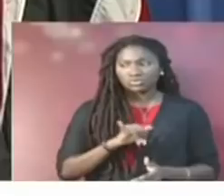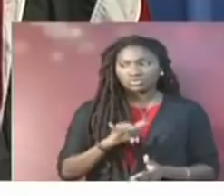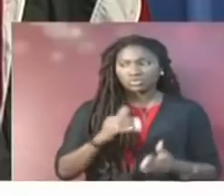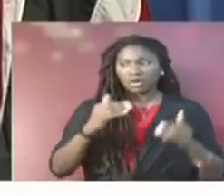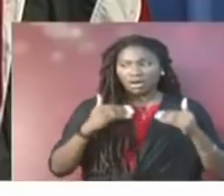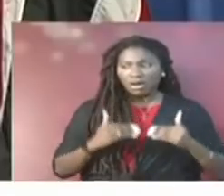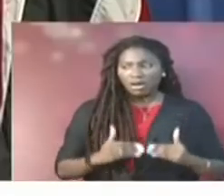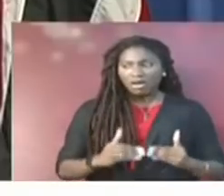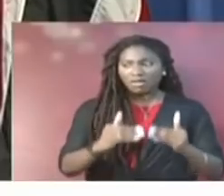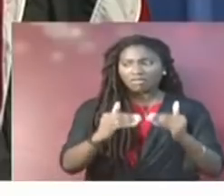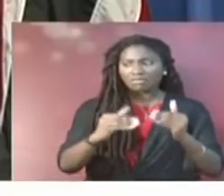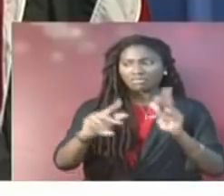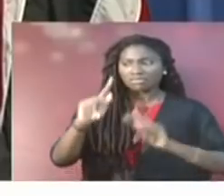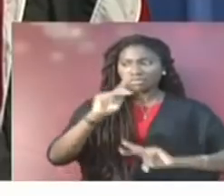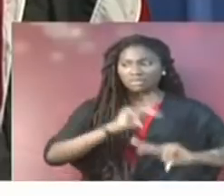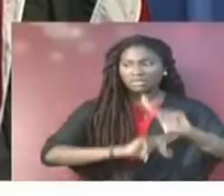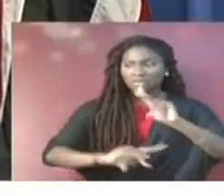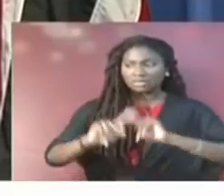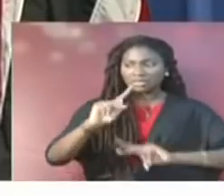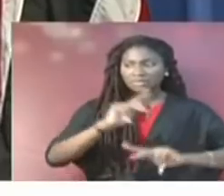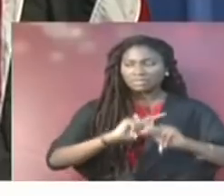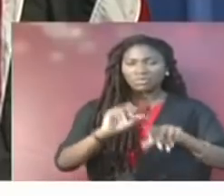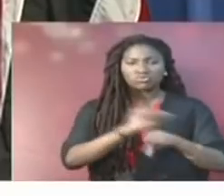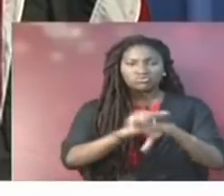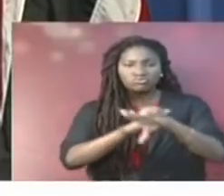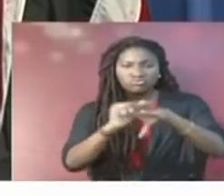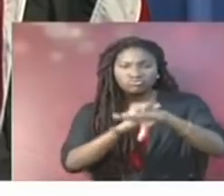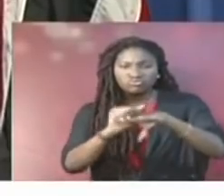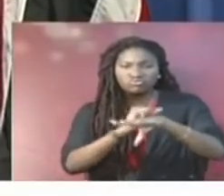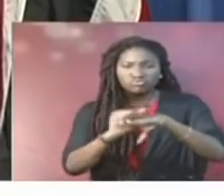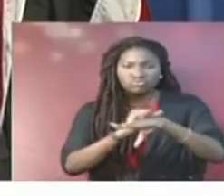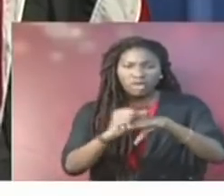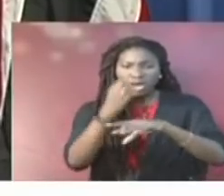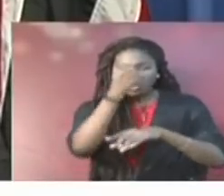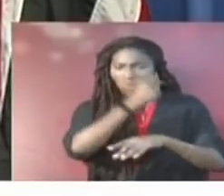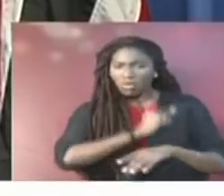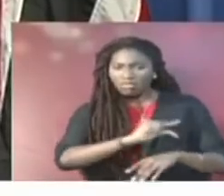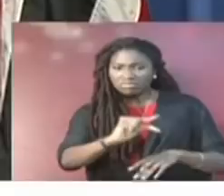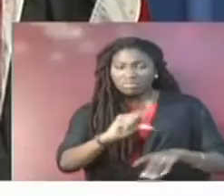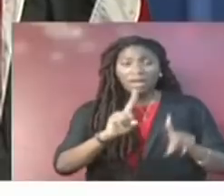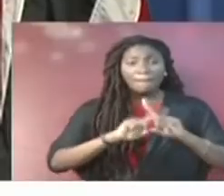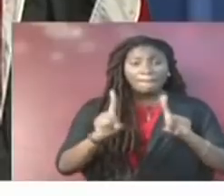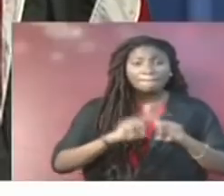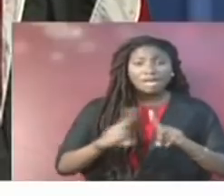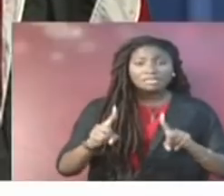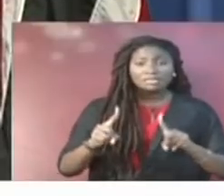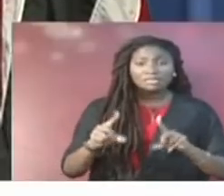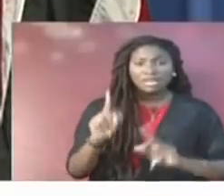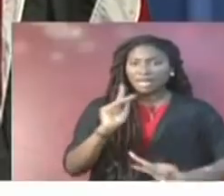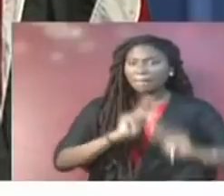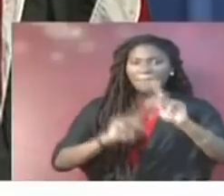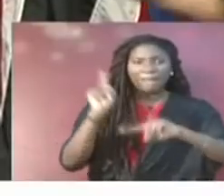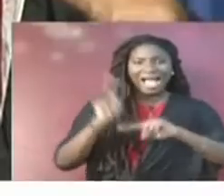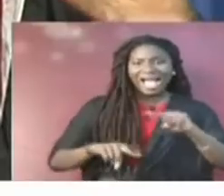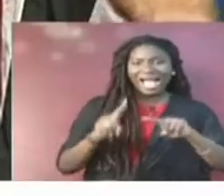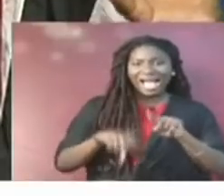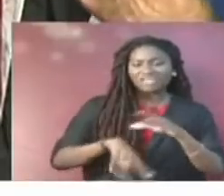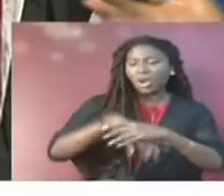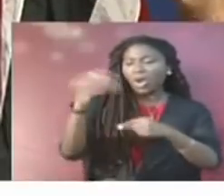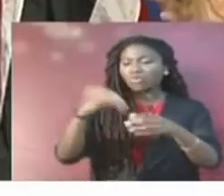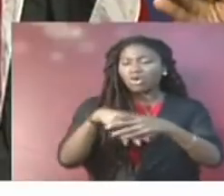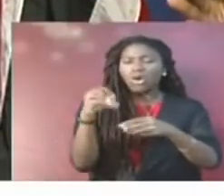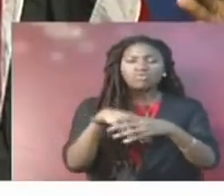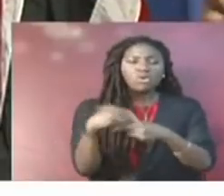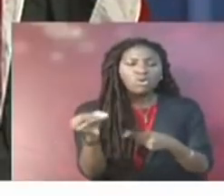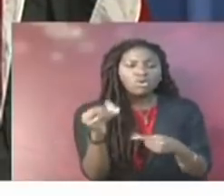protect turtles on the beach. That will continue. But we have stopped tours. So you're not to take tours out to the beach to